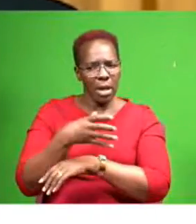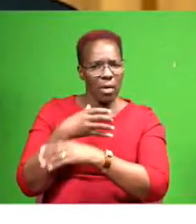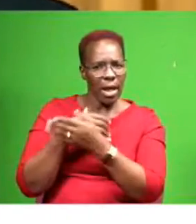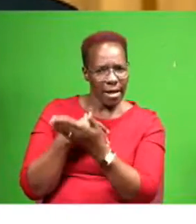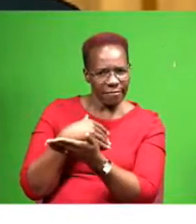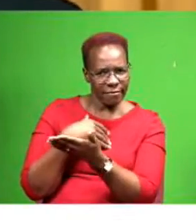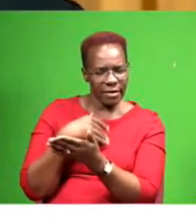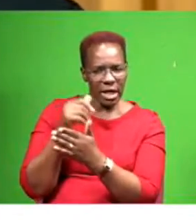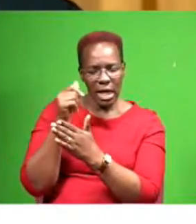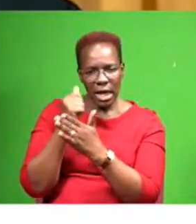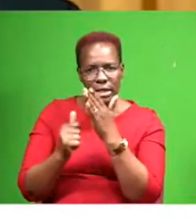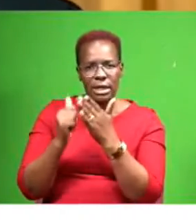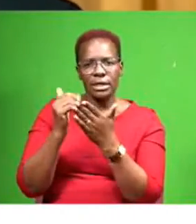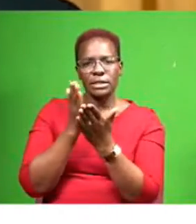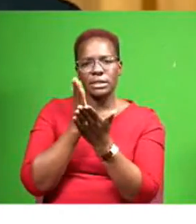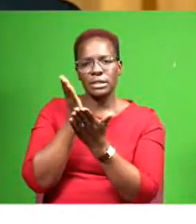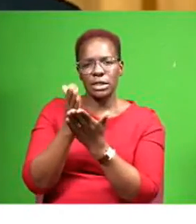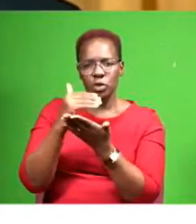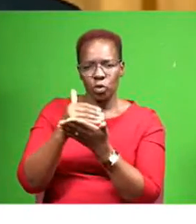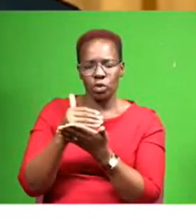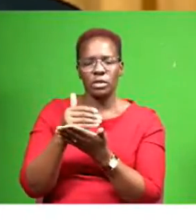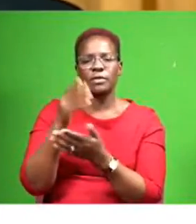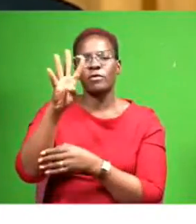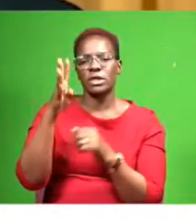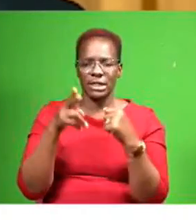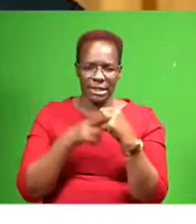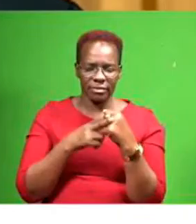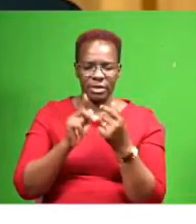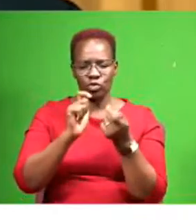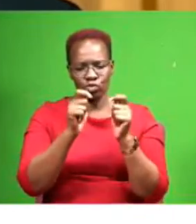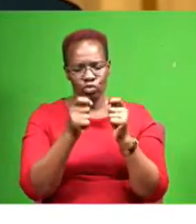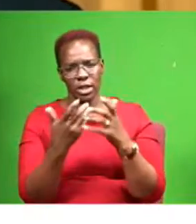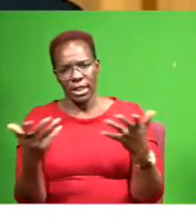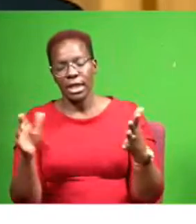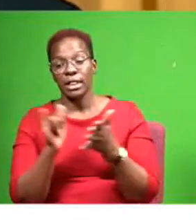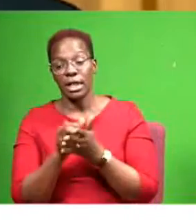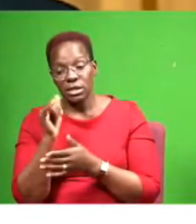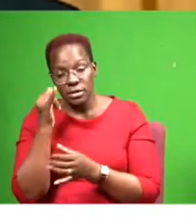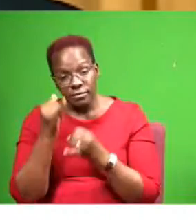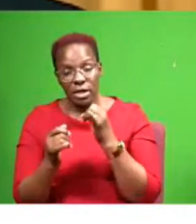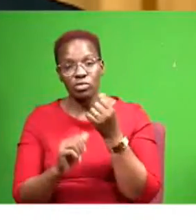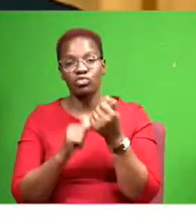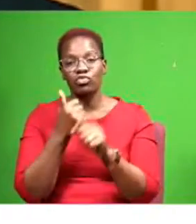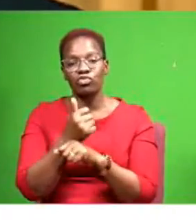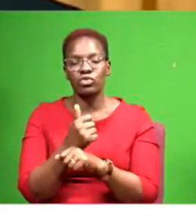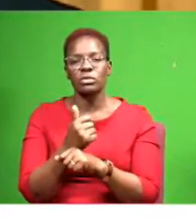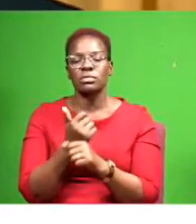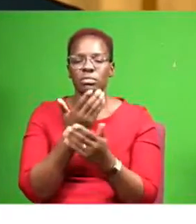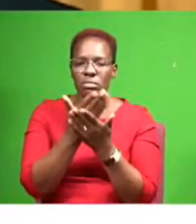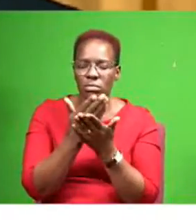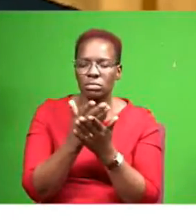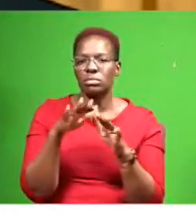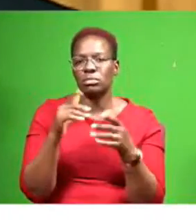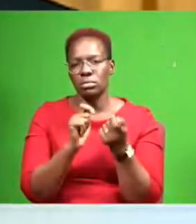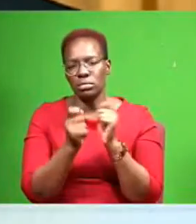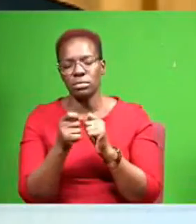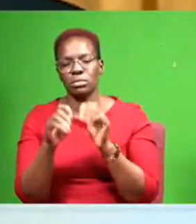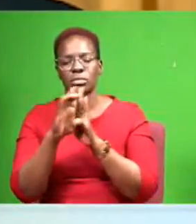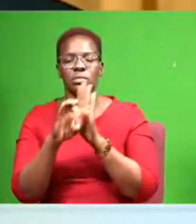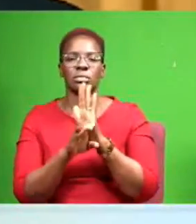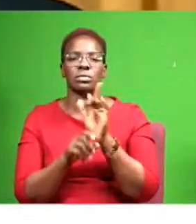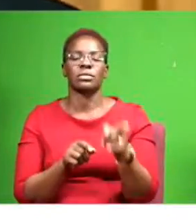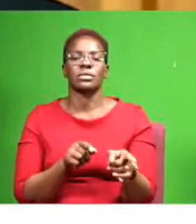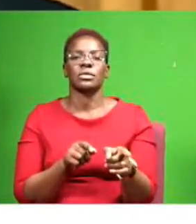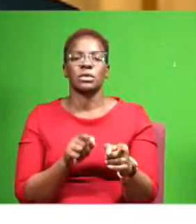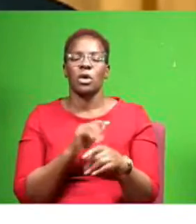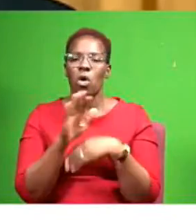Section 47 of the former Constitution to make amendments that would result in the repeal or abrogation of the Constitution